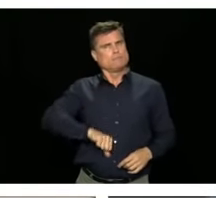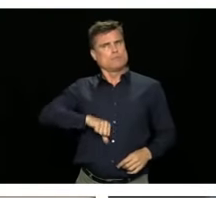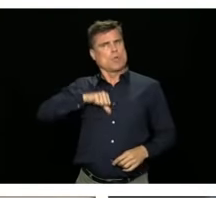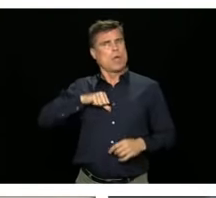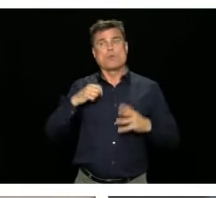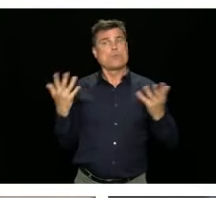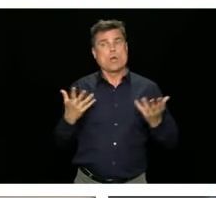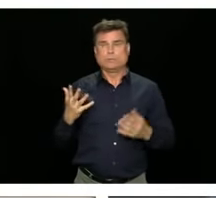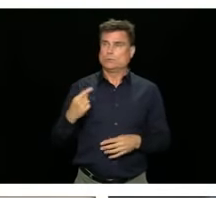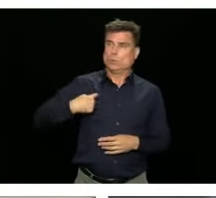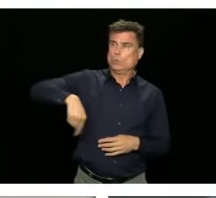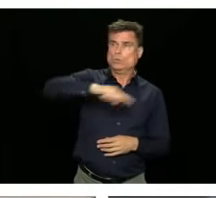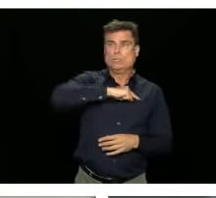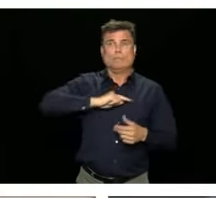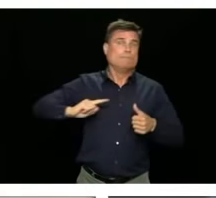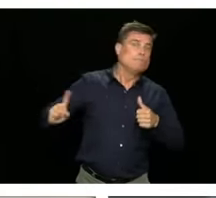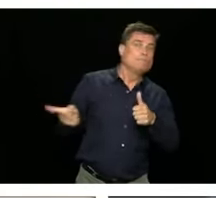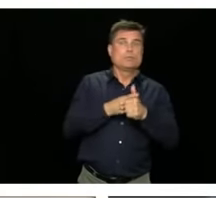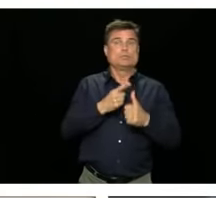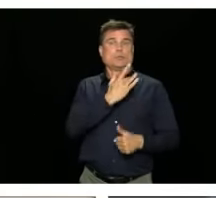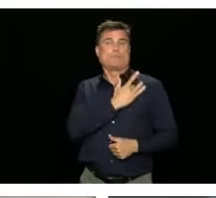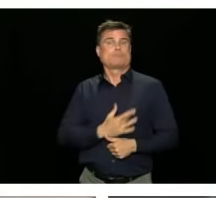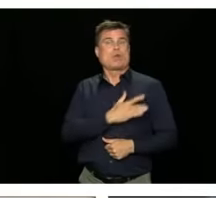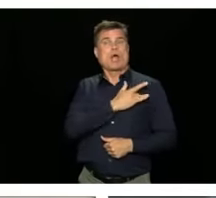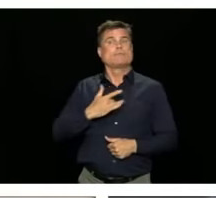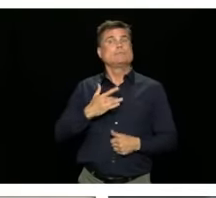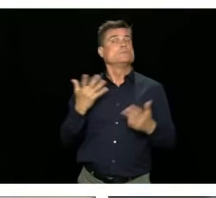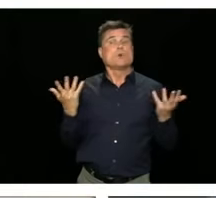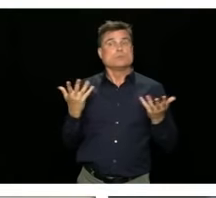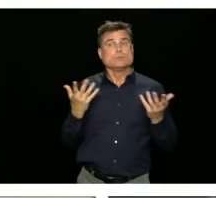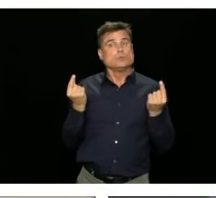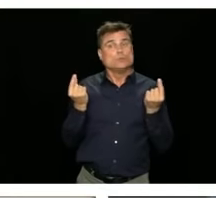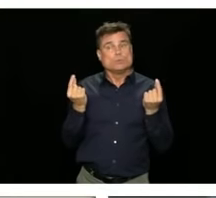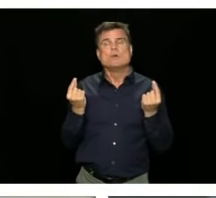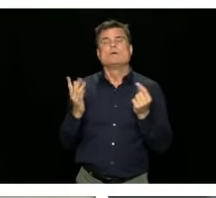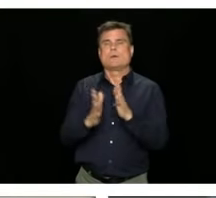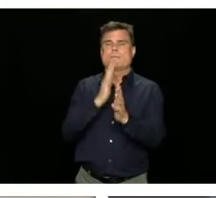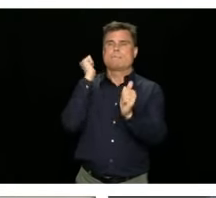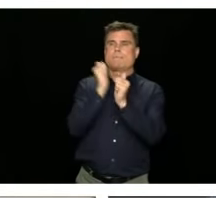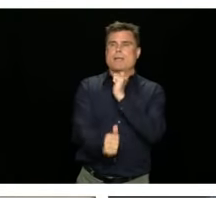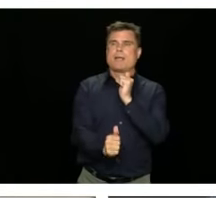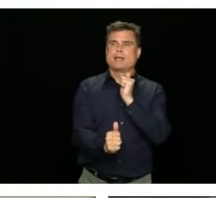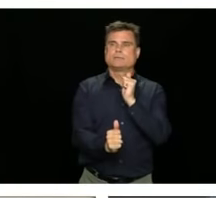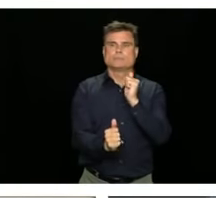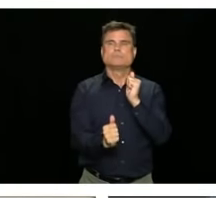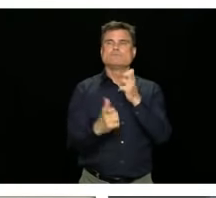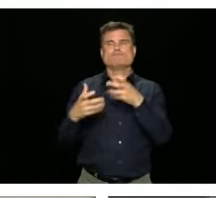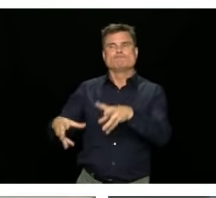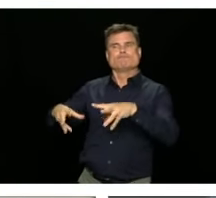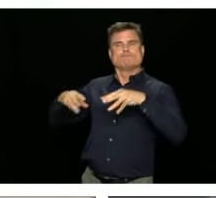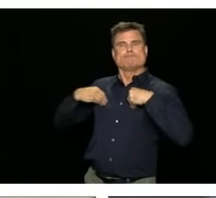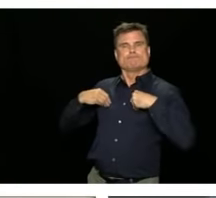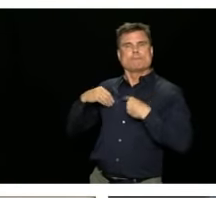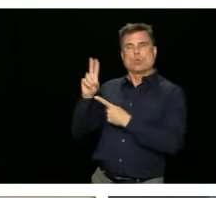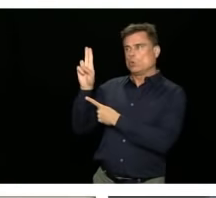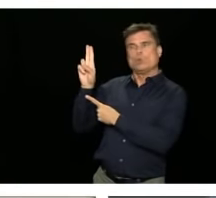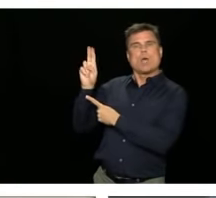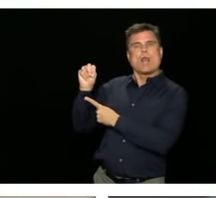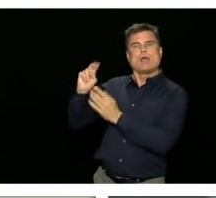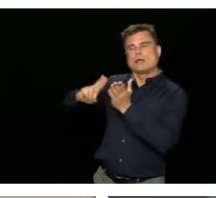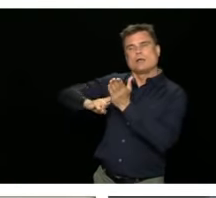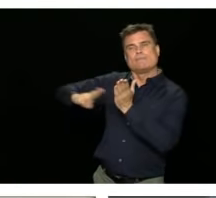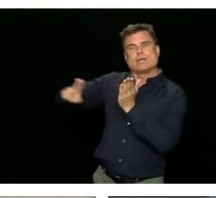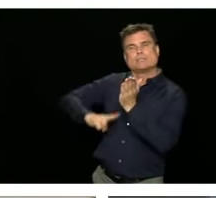into our legislation. And we have the utmost sincerity to be working with all First Nations in British Columbia. So thank you so much for your